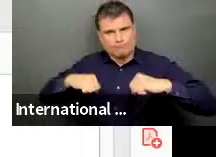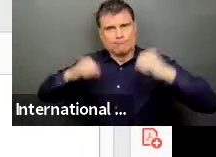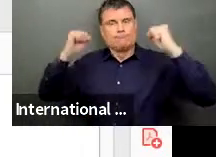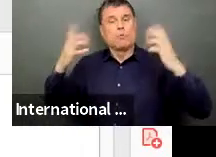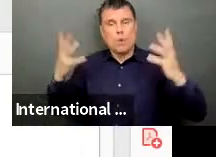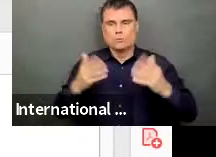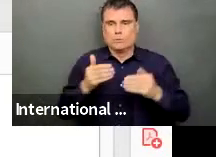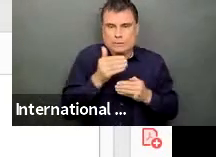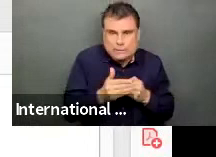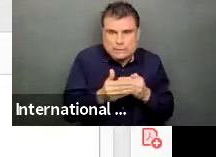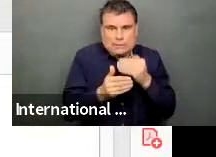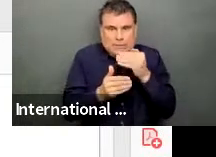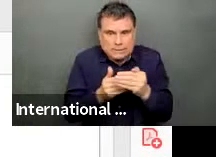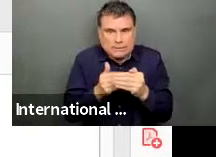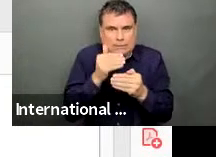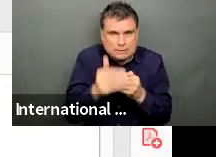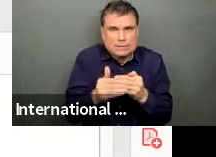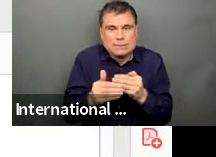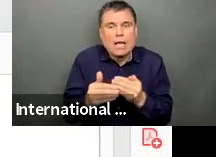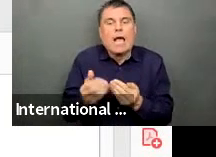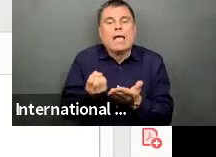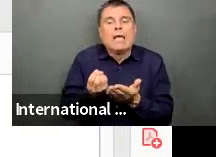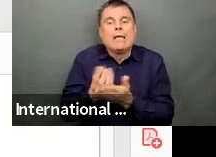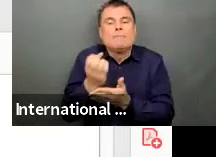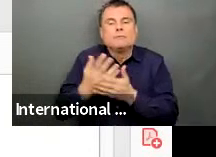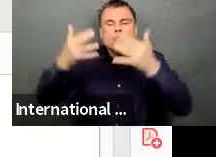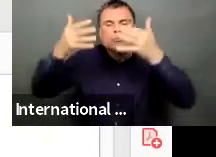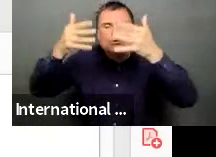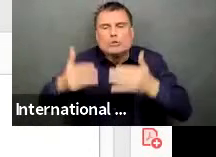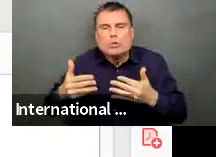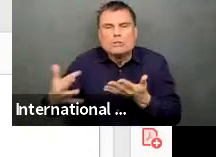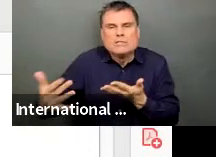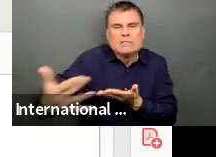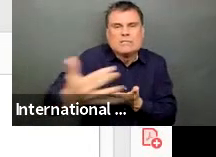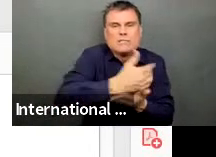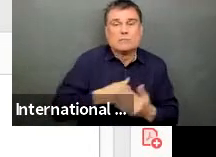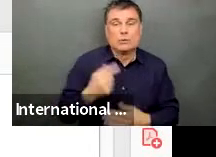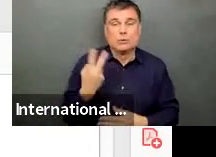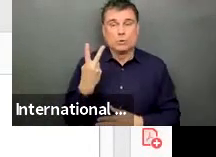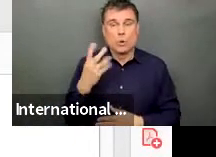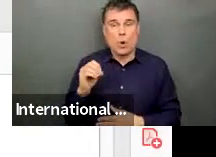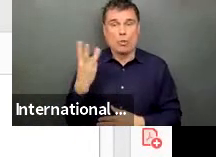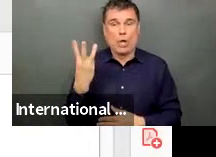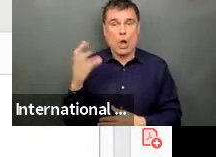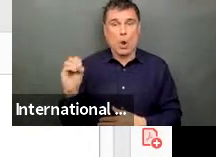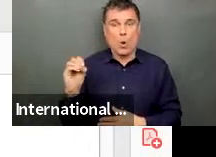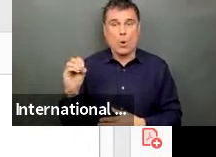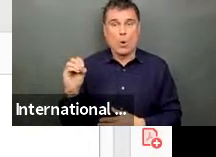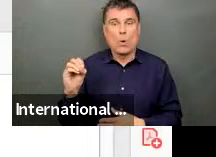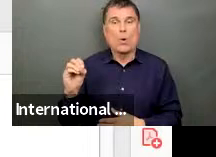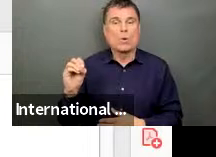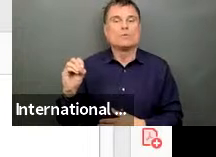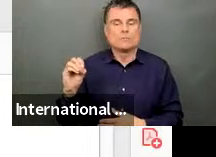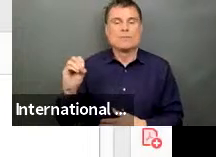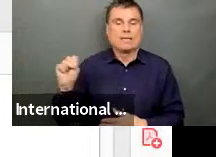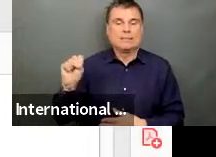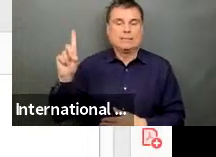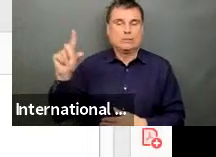indicators as part of 2030 Agenda for Sustainable Development and the Sustainable Development Goals.